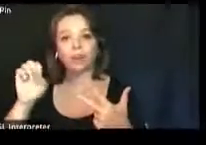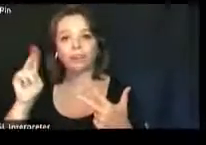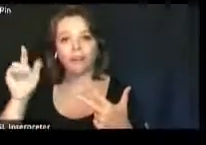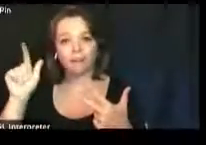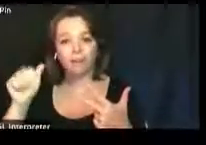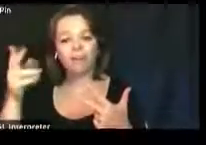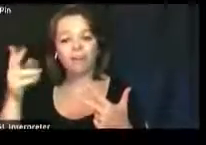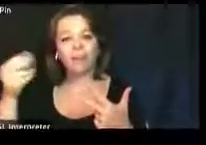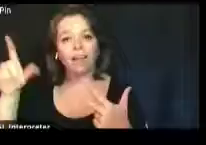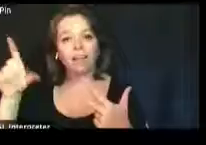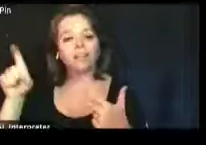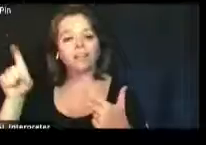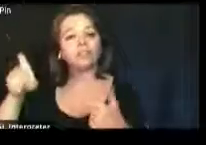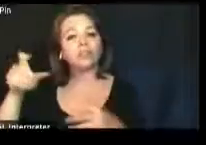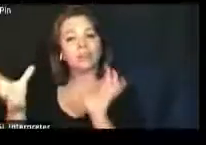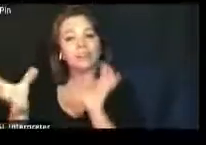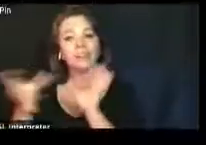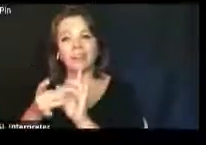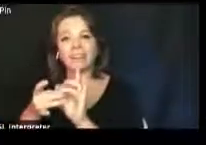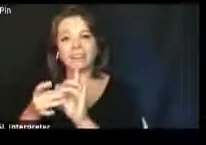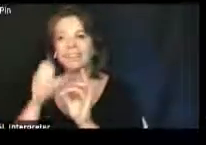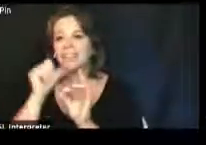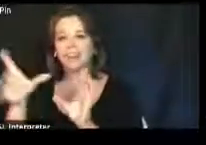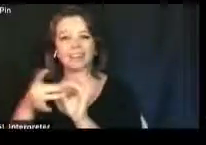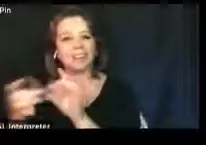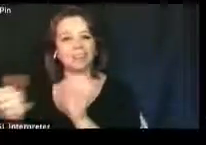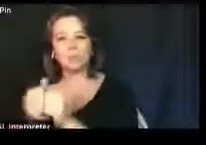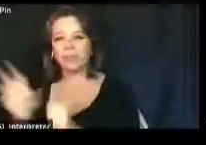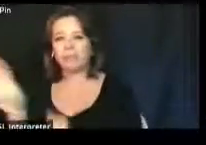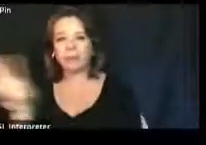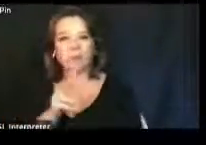with areas outside the Valley like West LA.